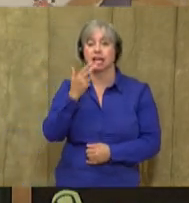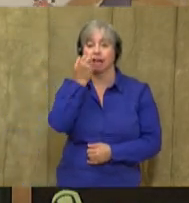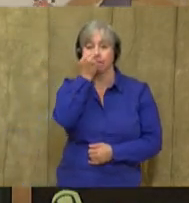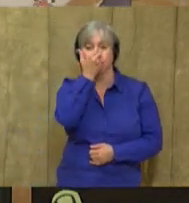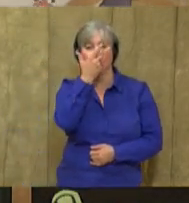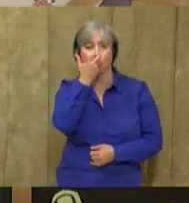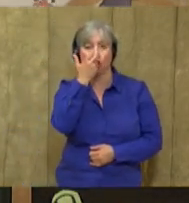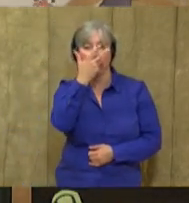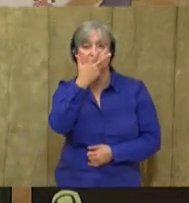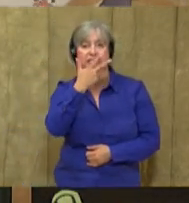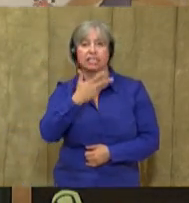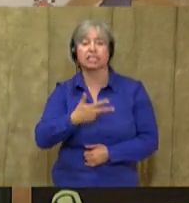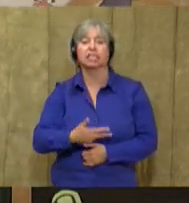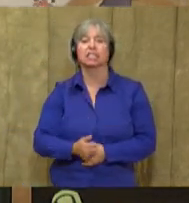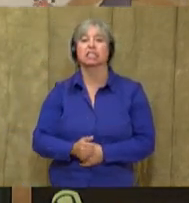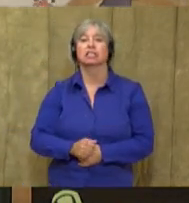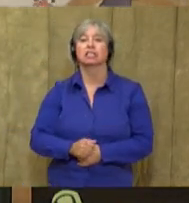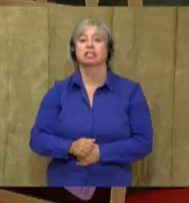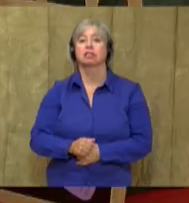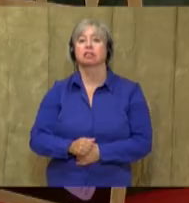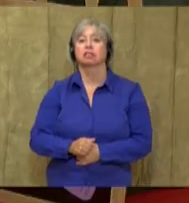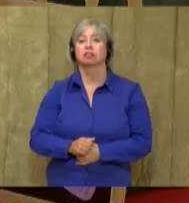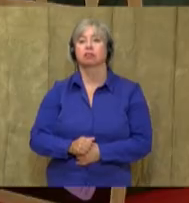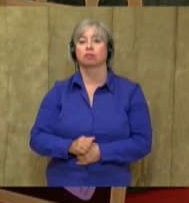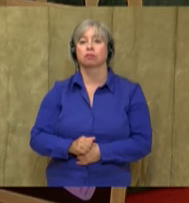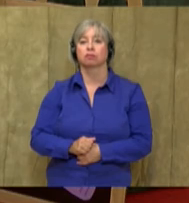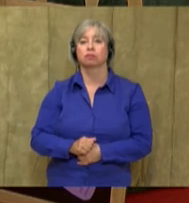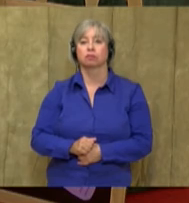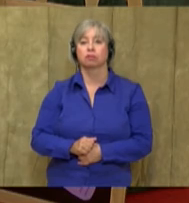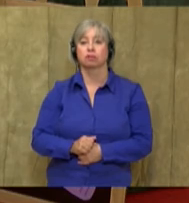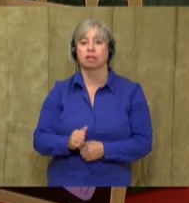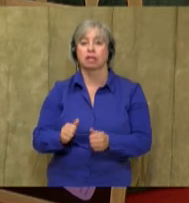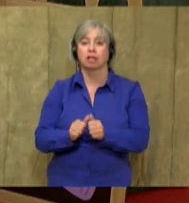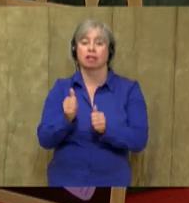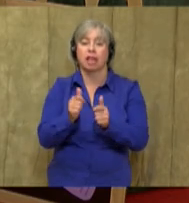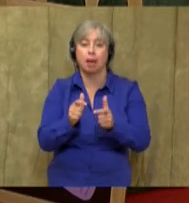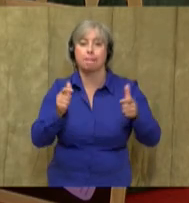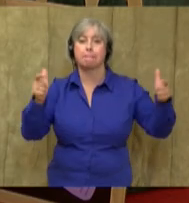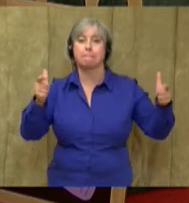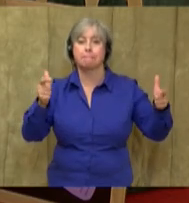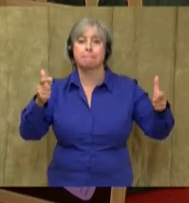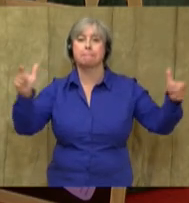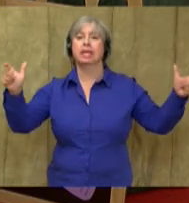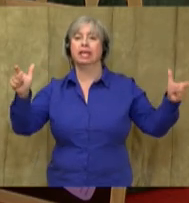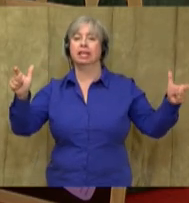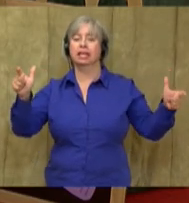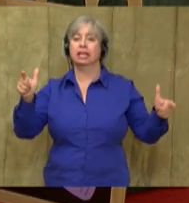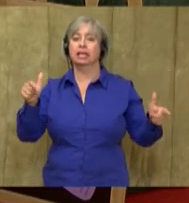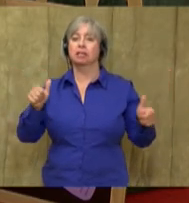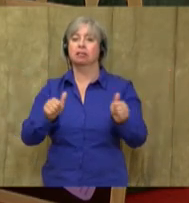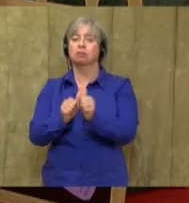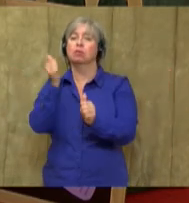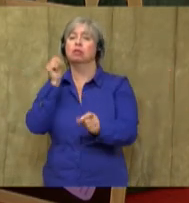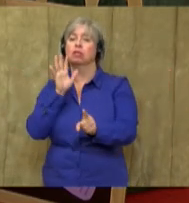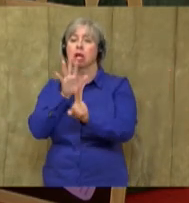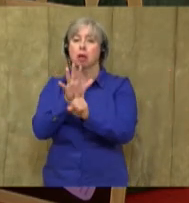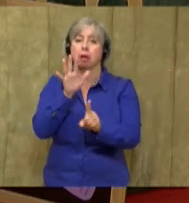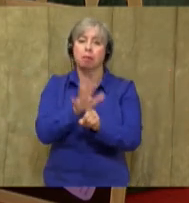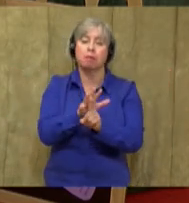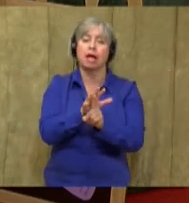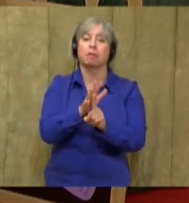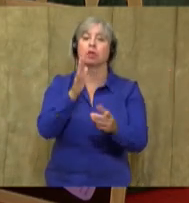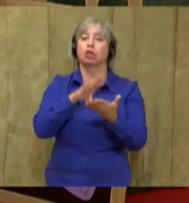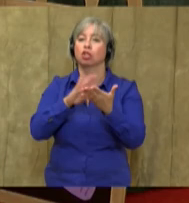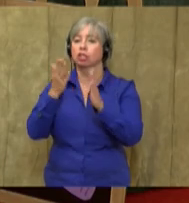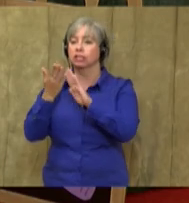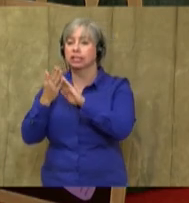city of Florence. Now, Florence is going to be the biggest, largest, most prominent Italian city that the